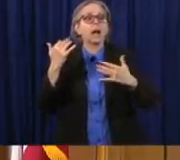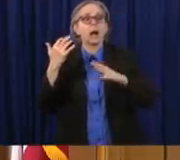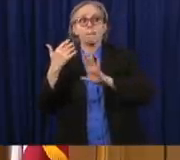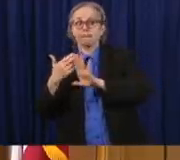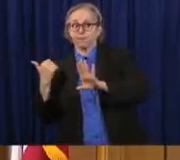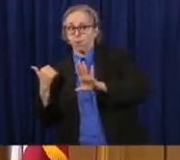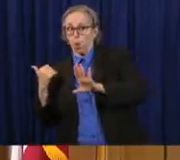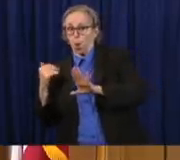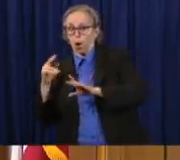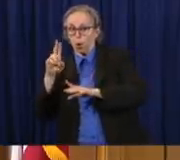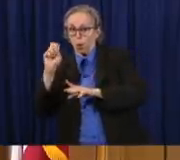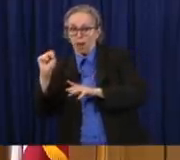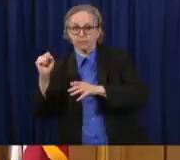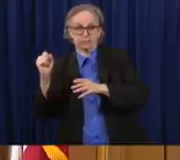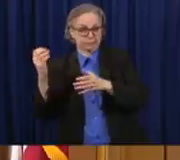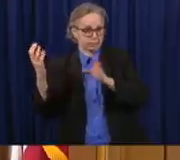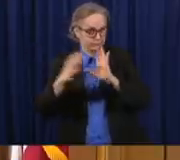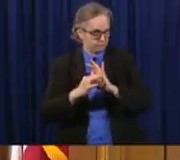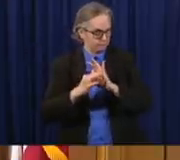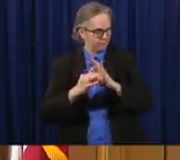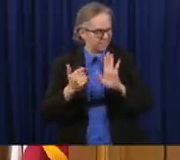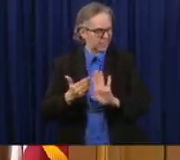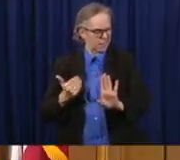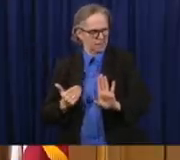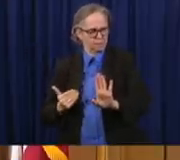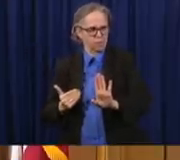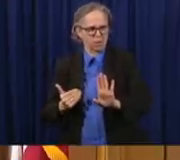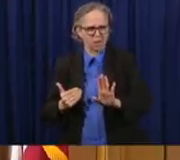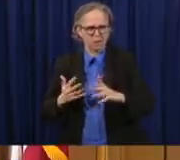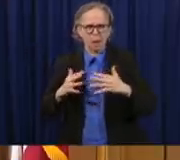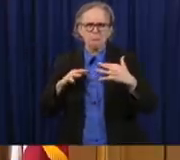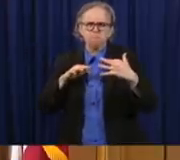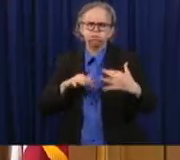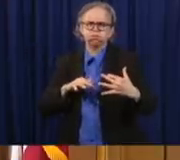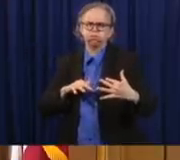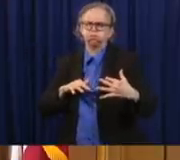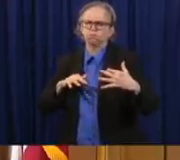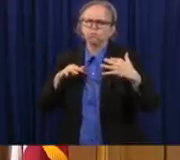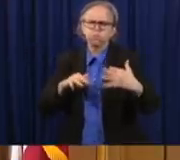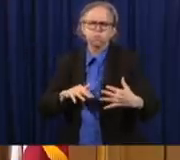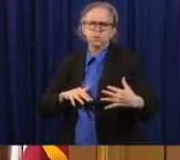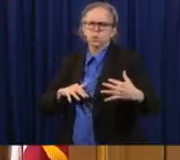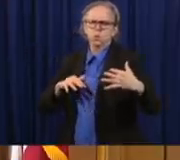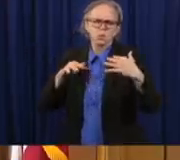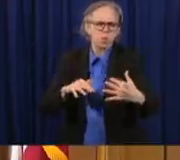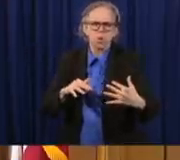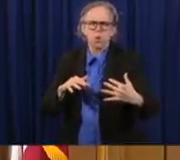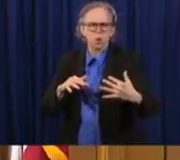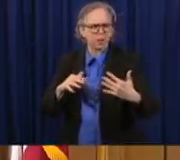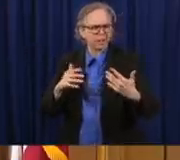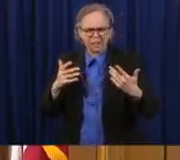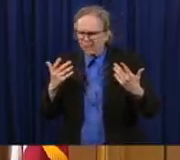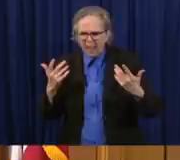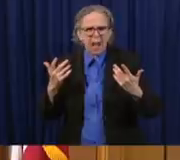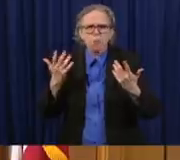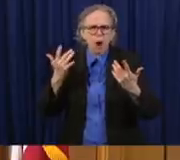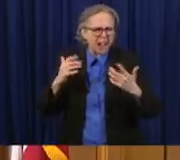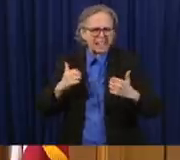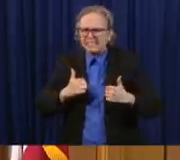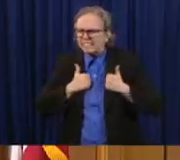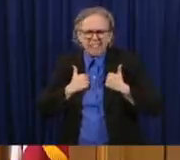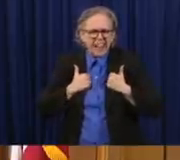was. They were battling for their life survival. And I'm sure that at this point